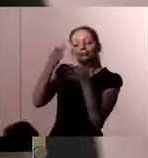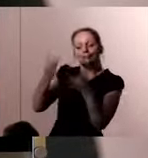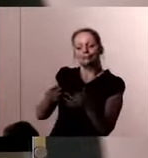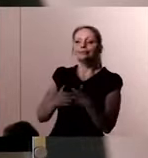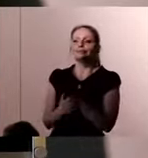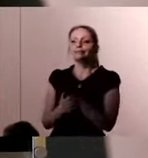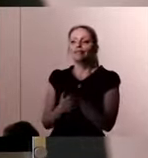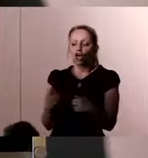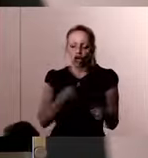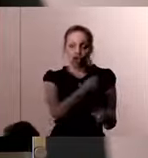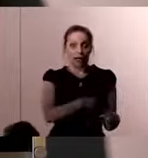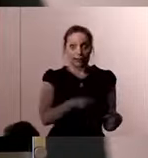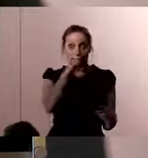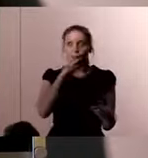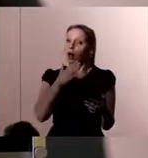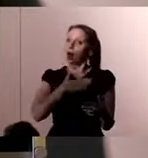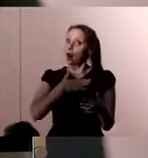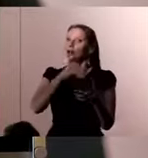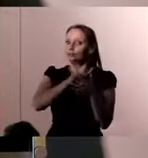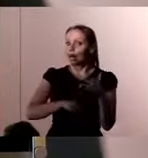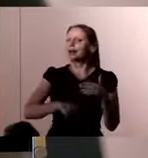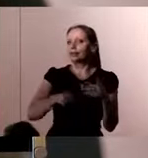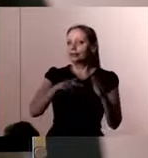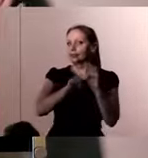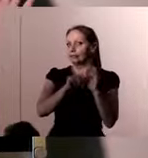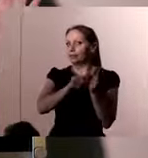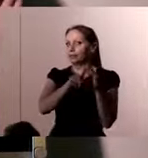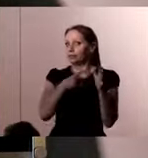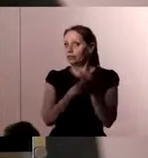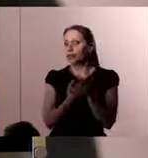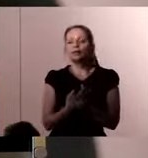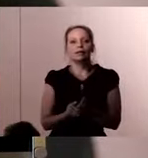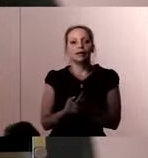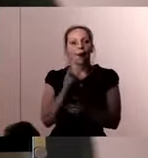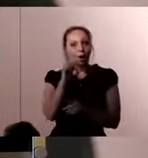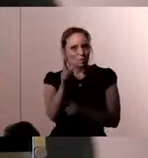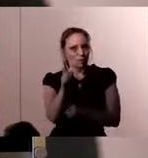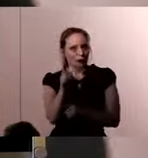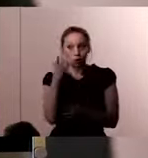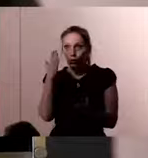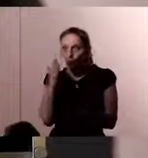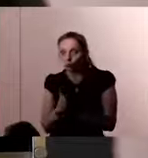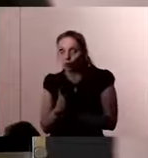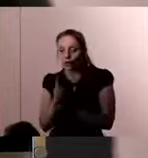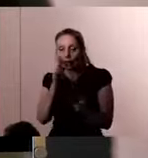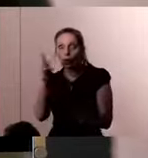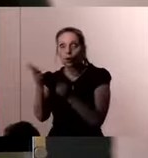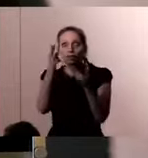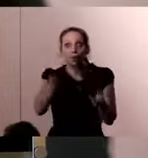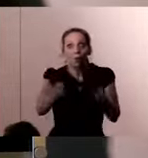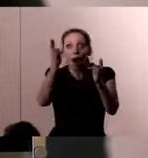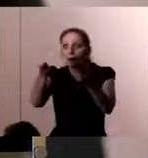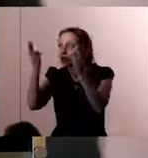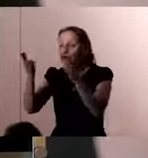Usually Chinese people like to buy at this time of year." They were not apartment hunting. They were not